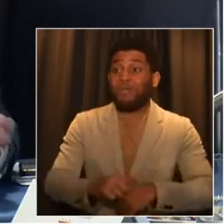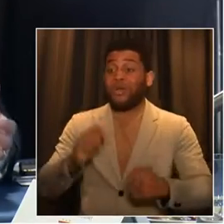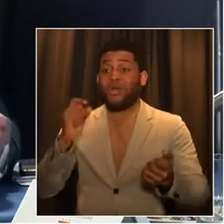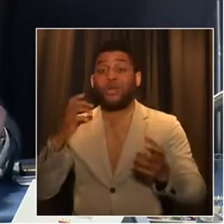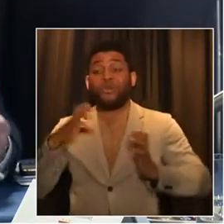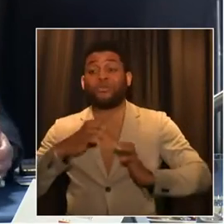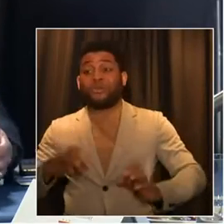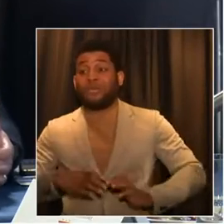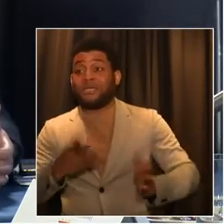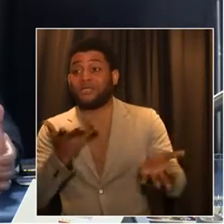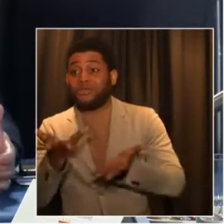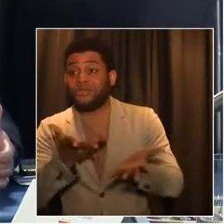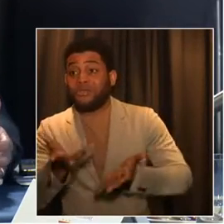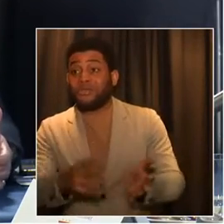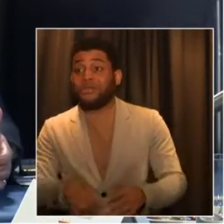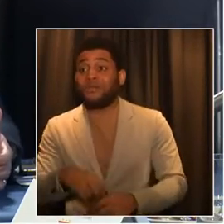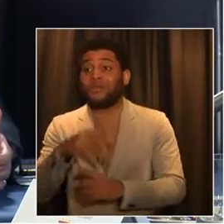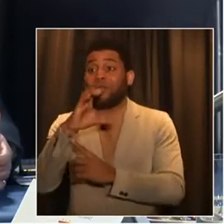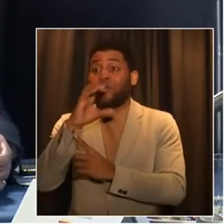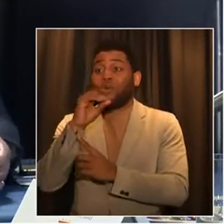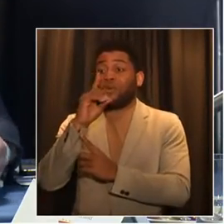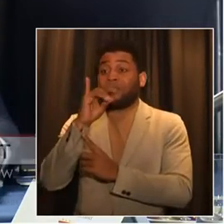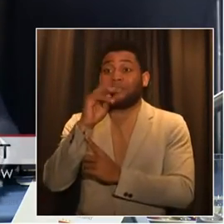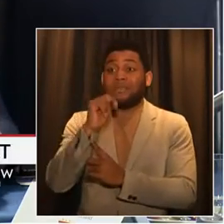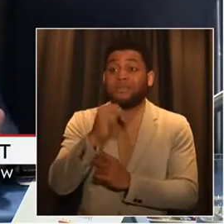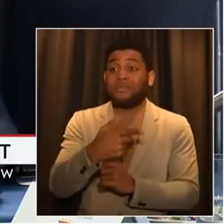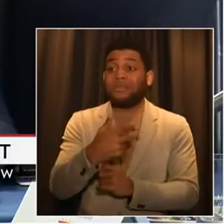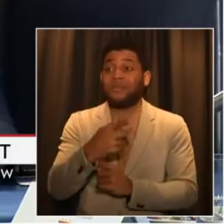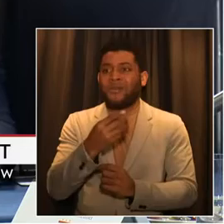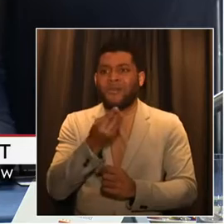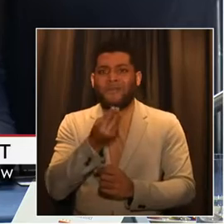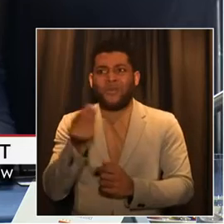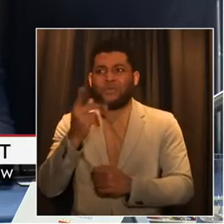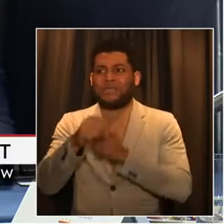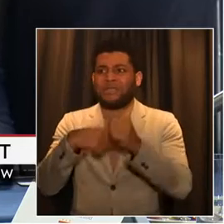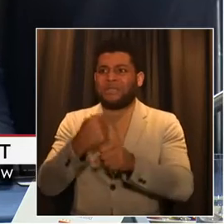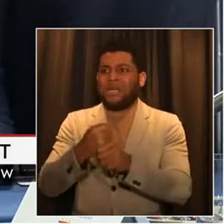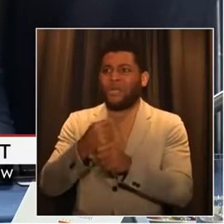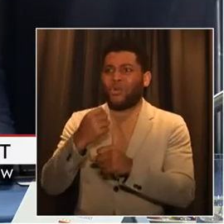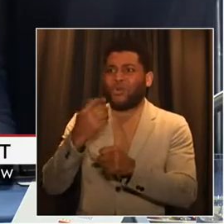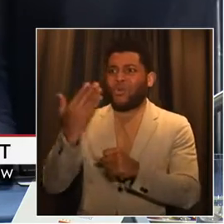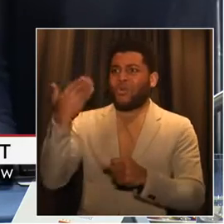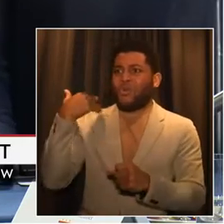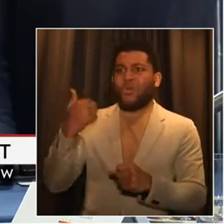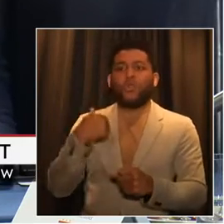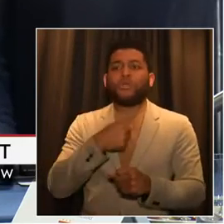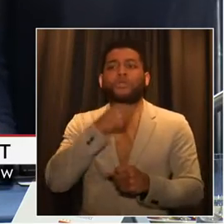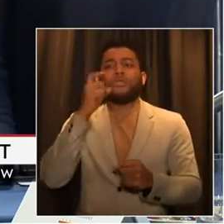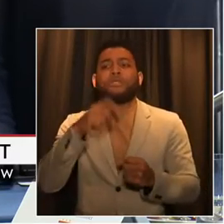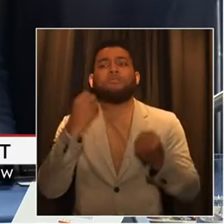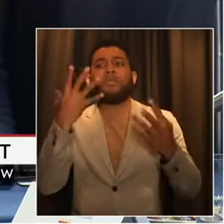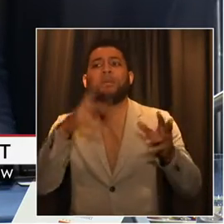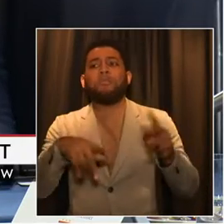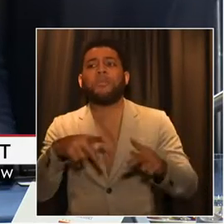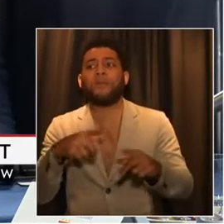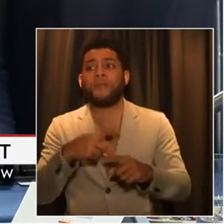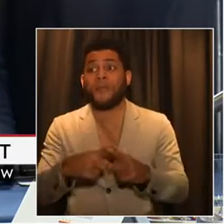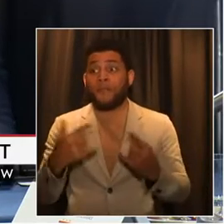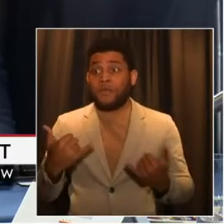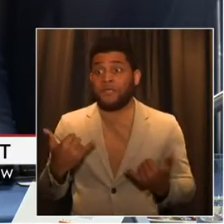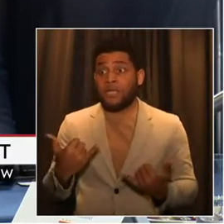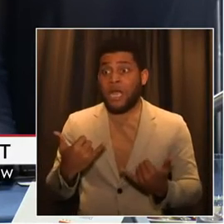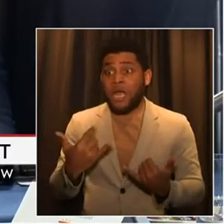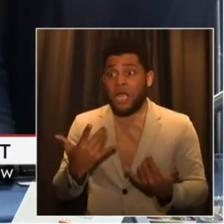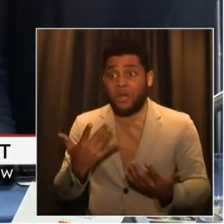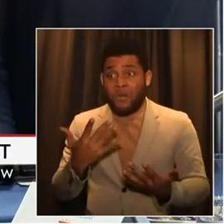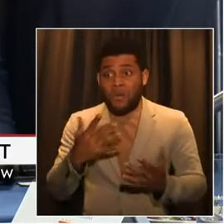that took a lot of really smart people to do just a few years ago. You really don't need many people at all to do them. So it is changing the landscape